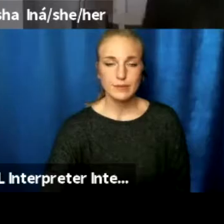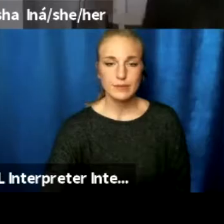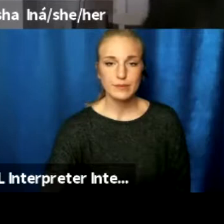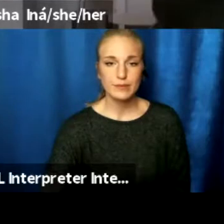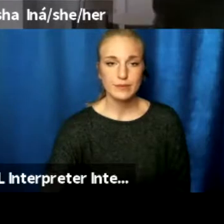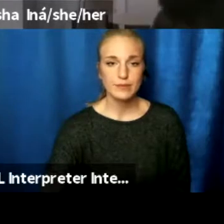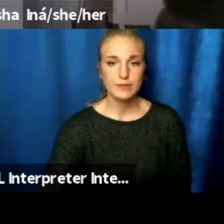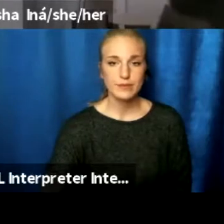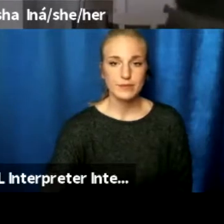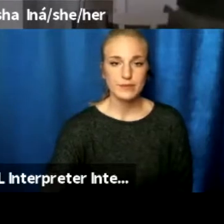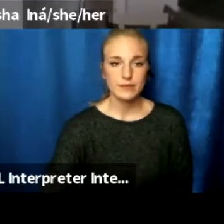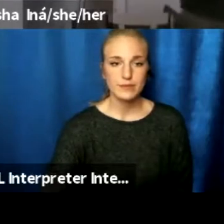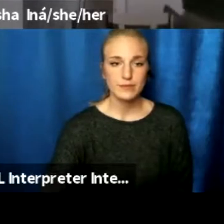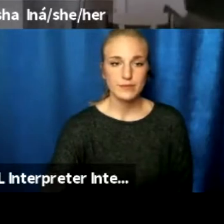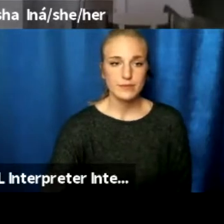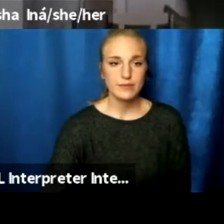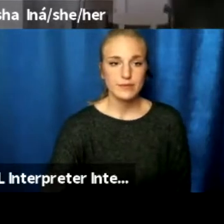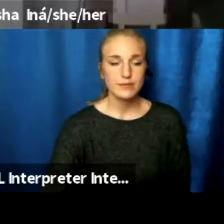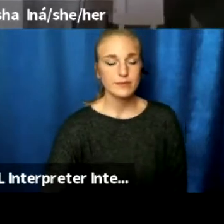Logic to